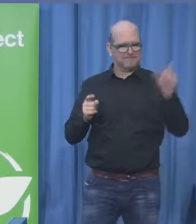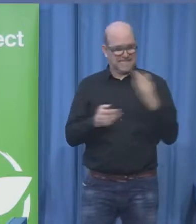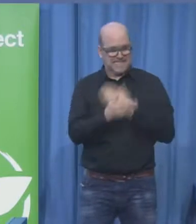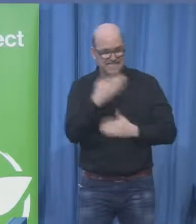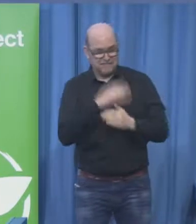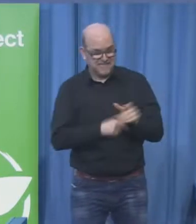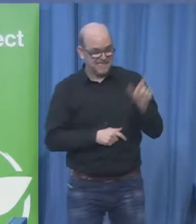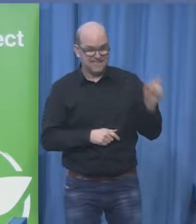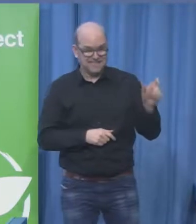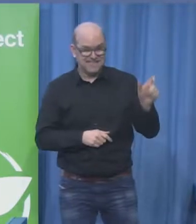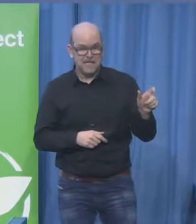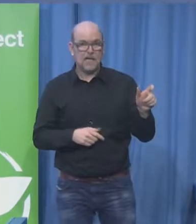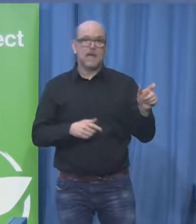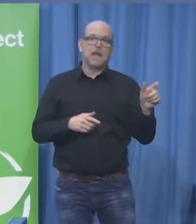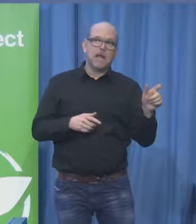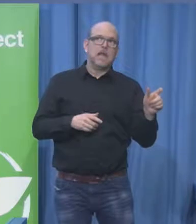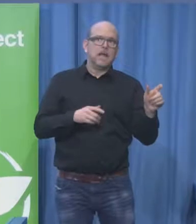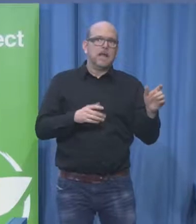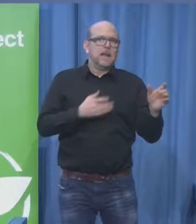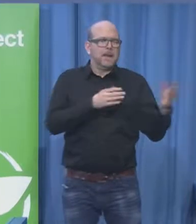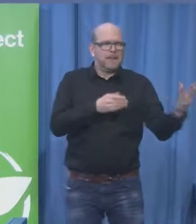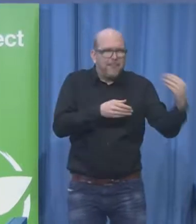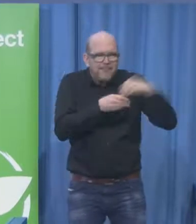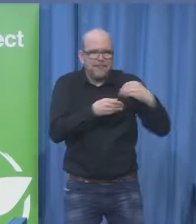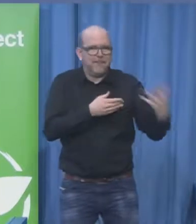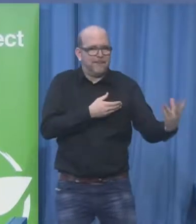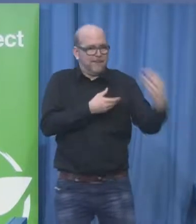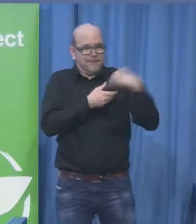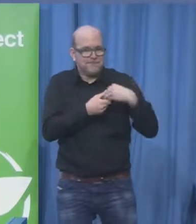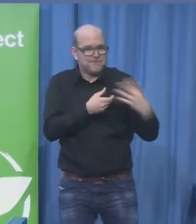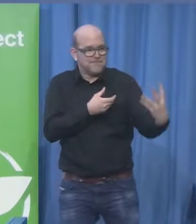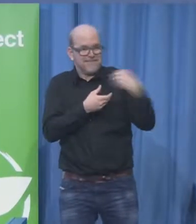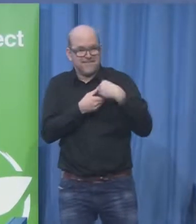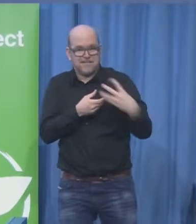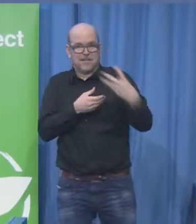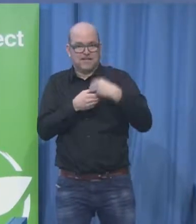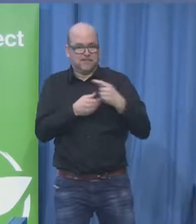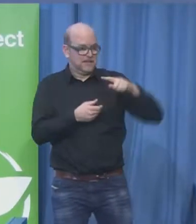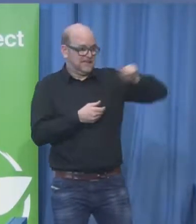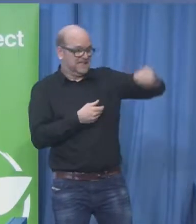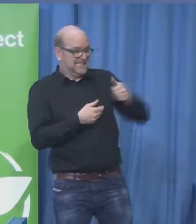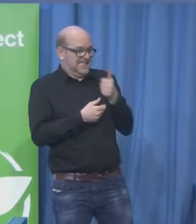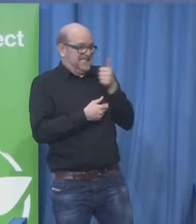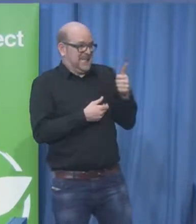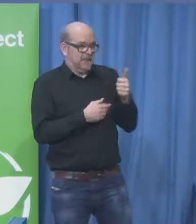University must be inclusive of disabled students and provide support to